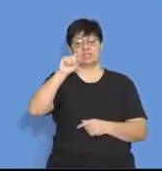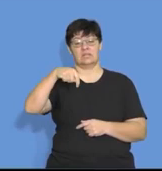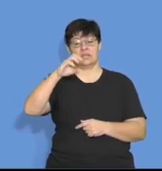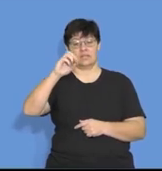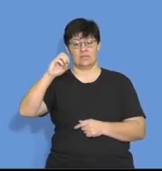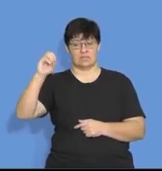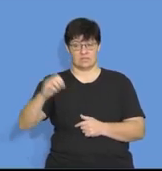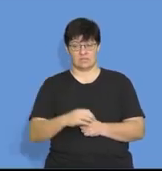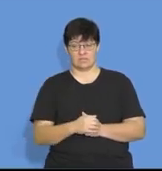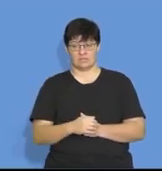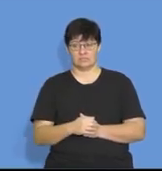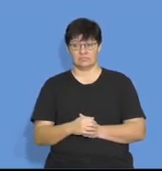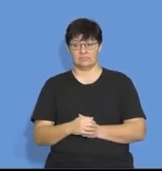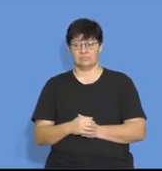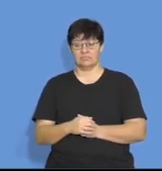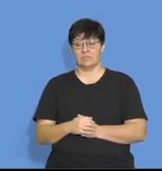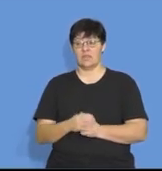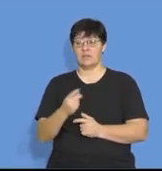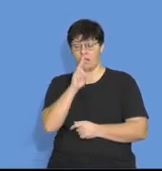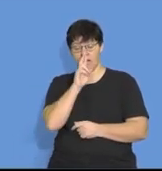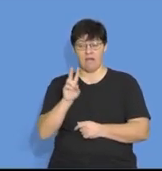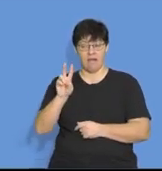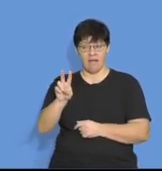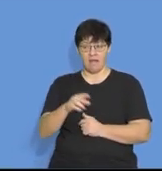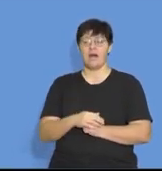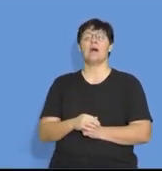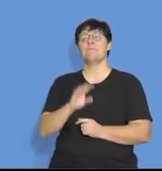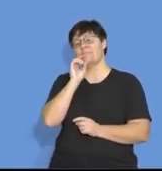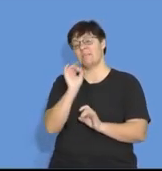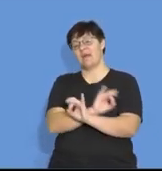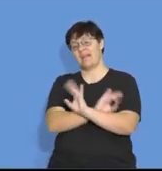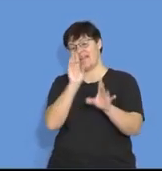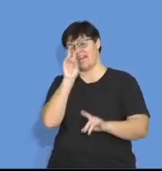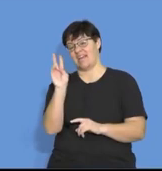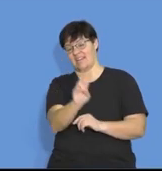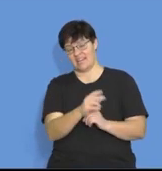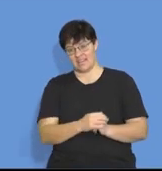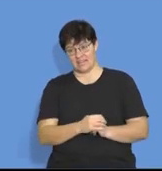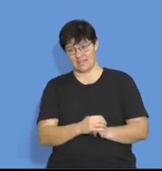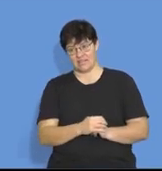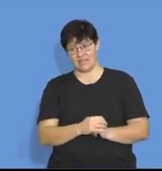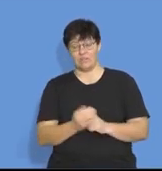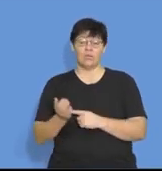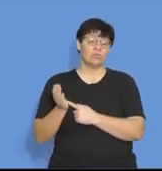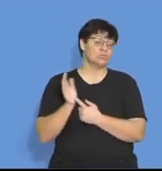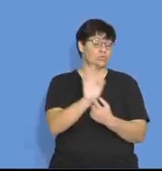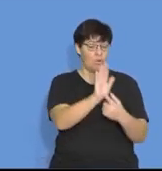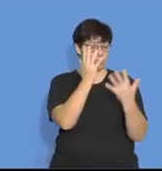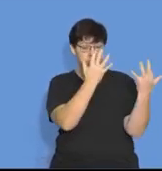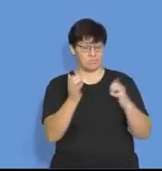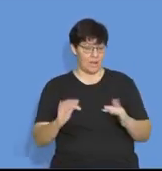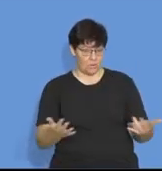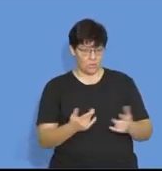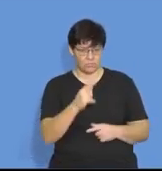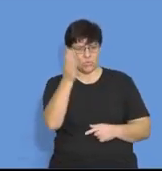130,000. In other words, if you now look at it here, you can clearly see, and let me show you this operation so that you know what I'm